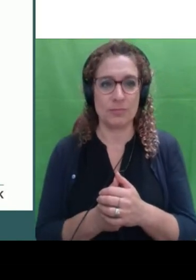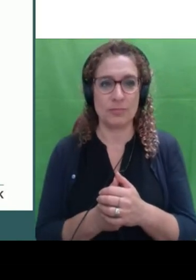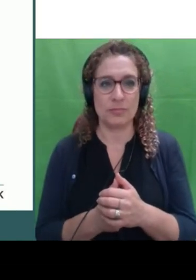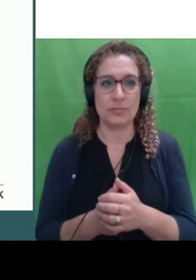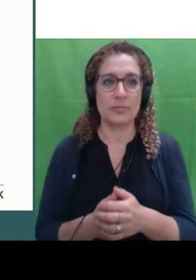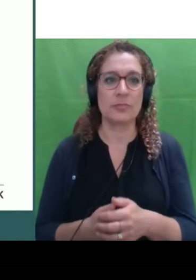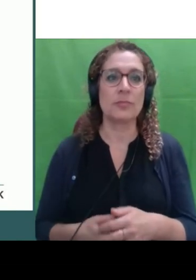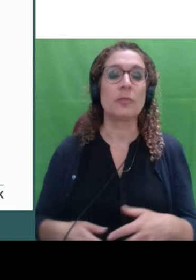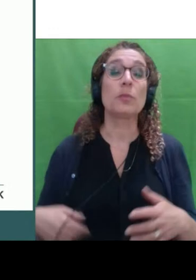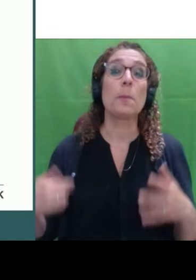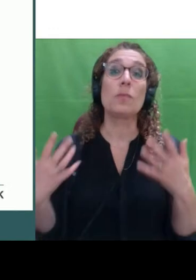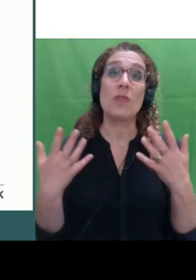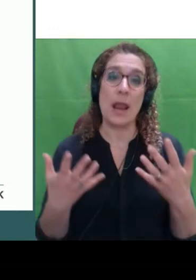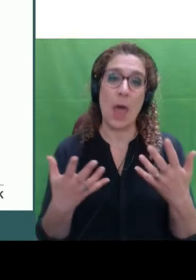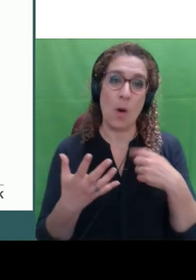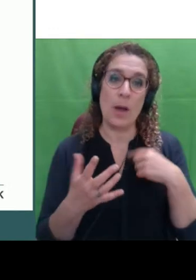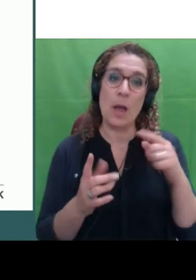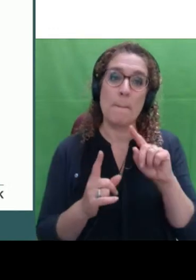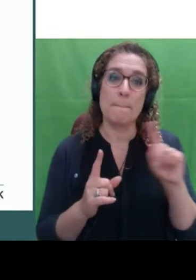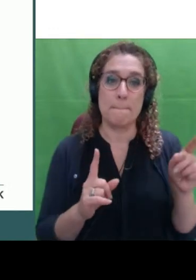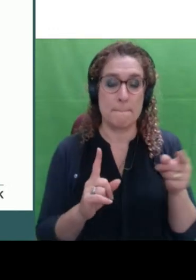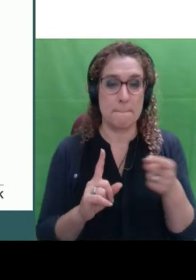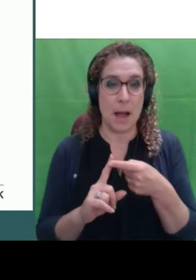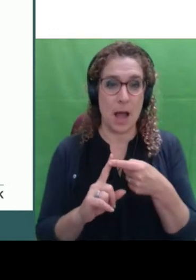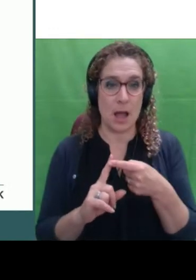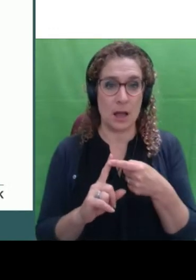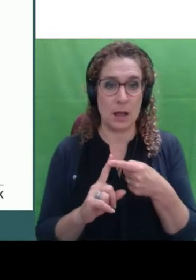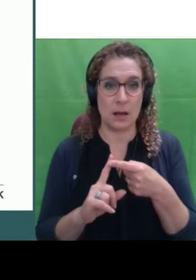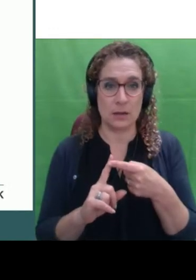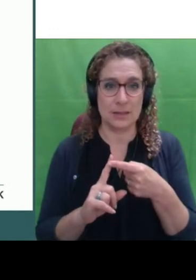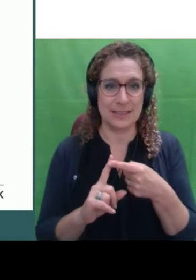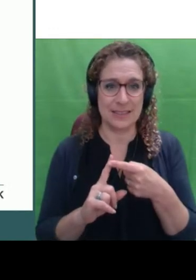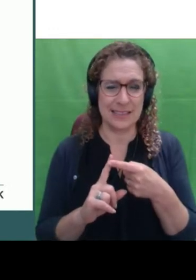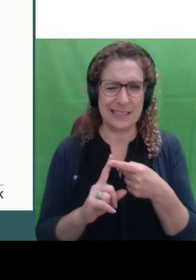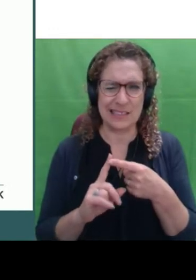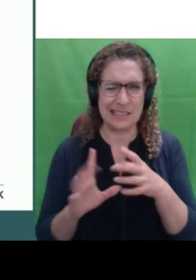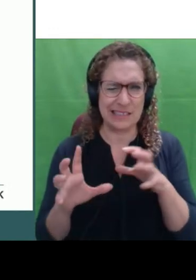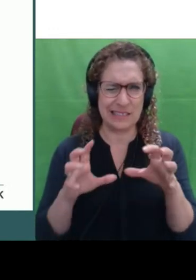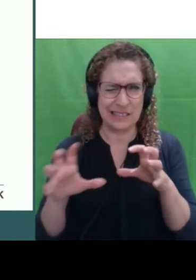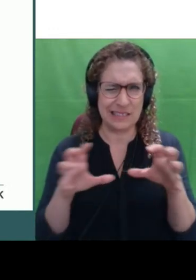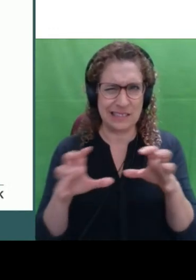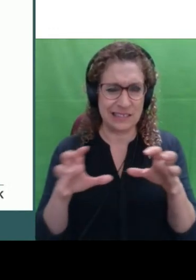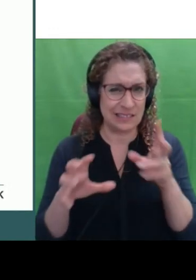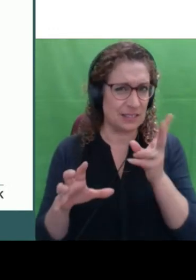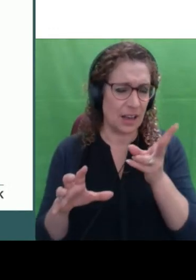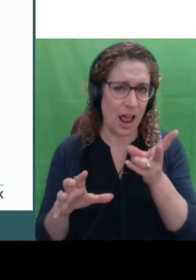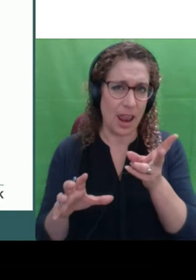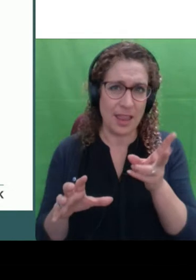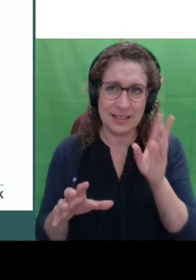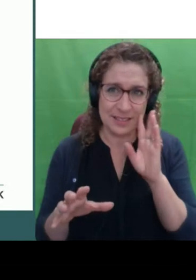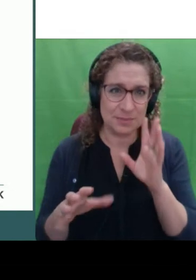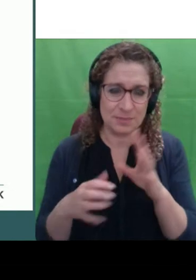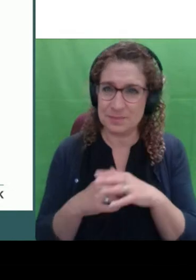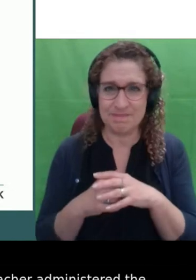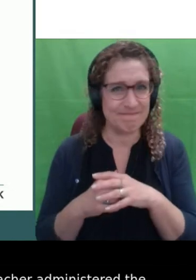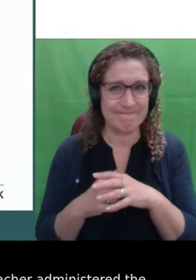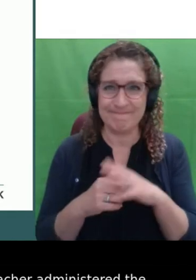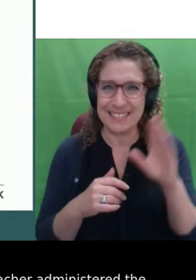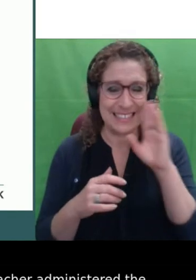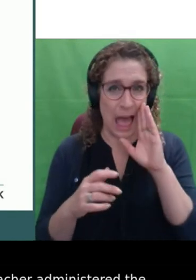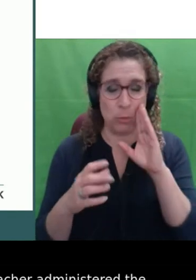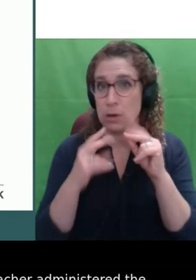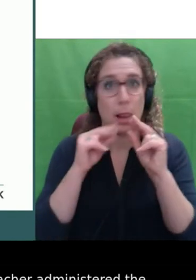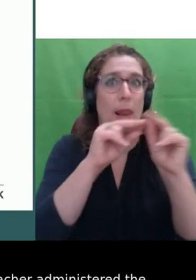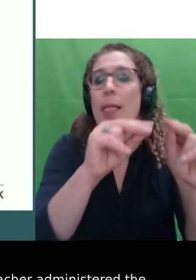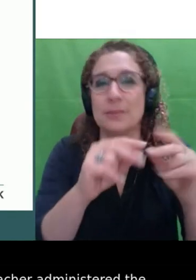so um the teacher administrator joined an auto injector and then after five minutes start to feel